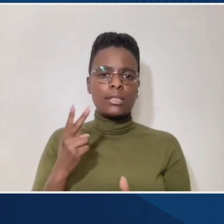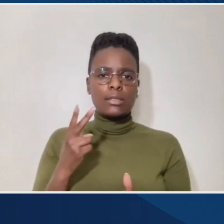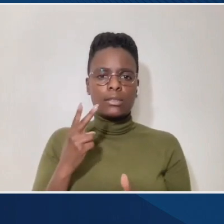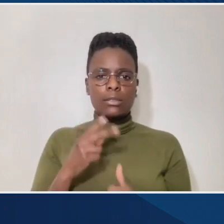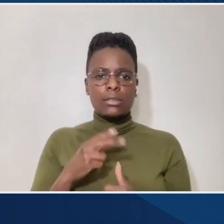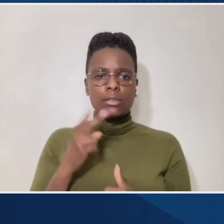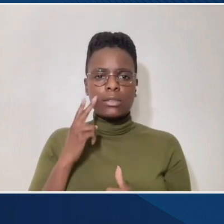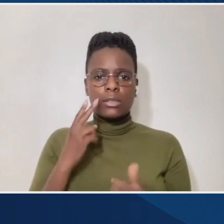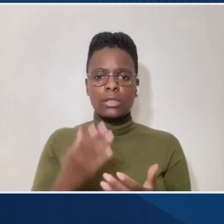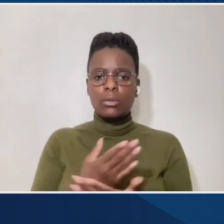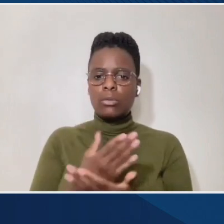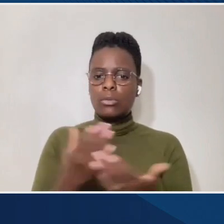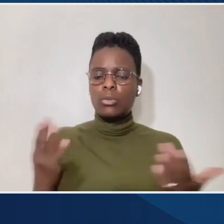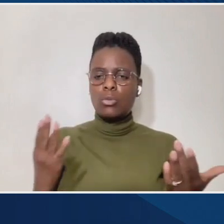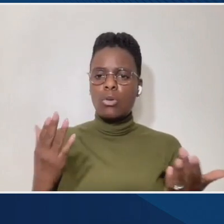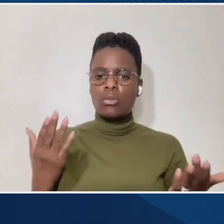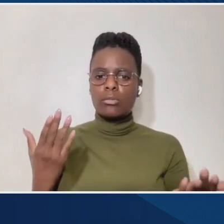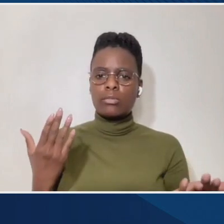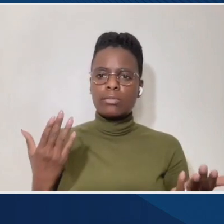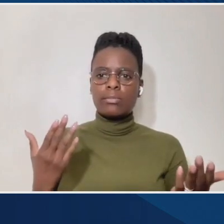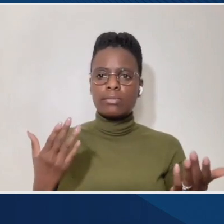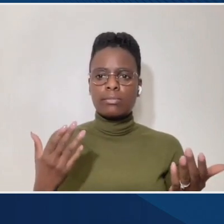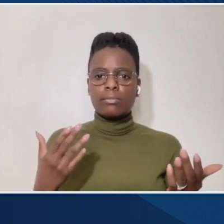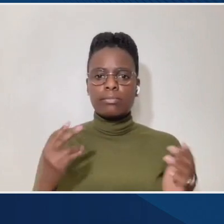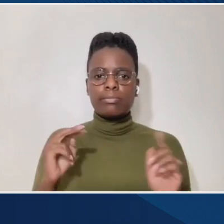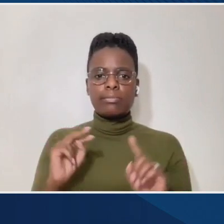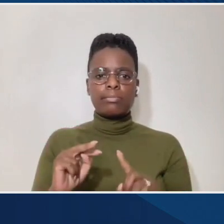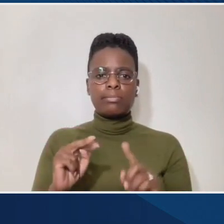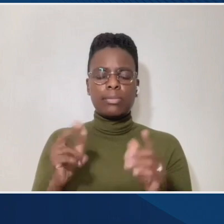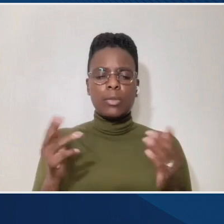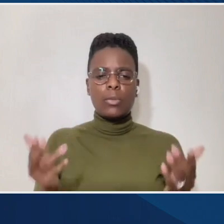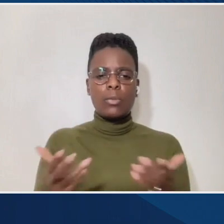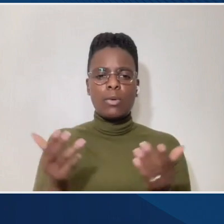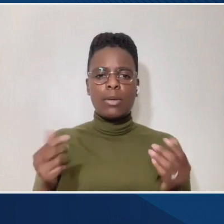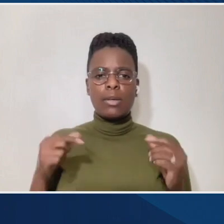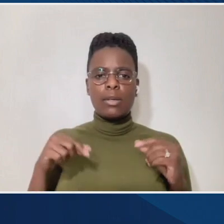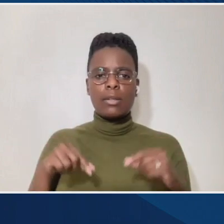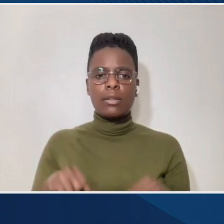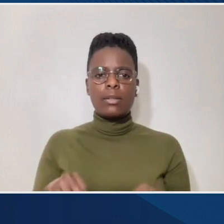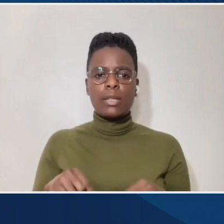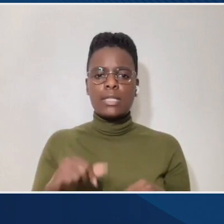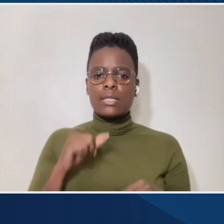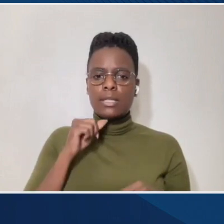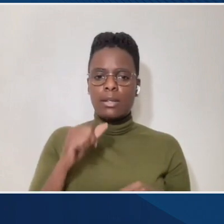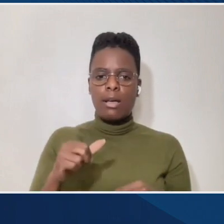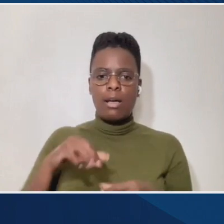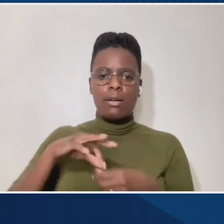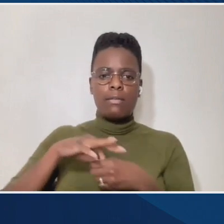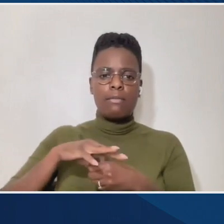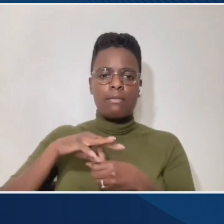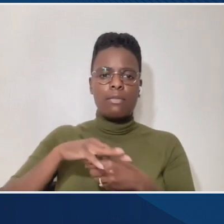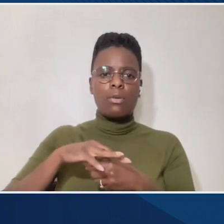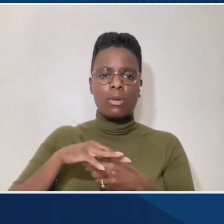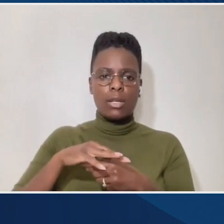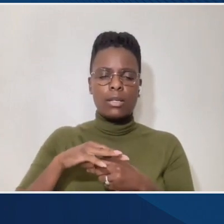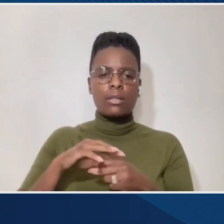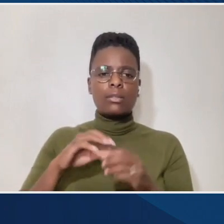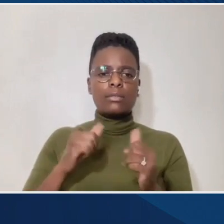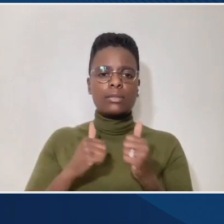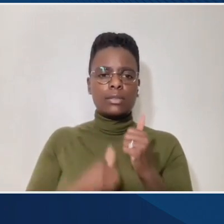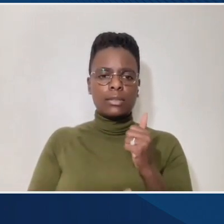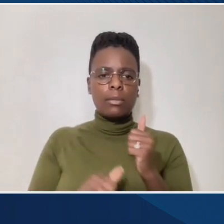do. I think we have worked so well, TRIO programs and with the Department of